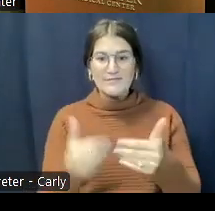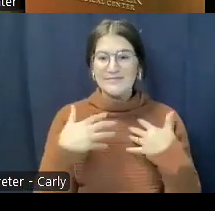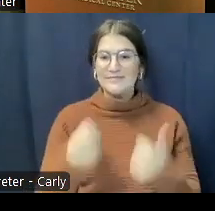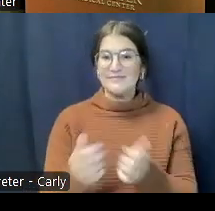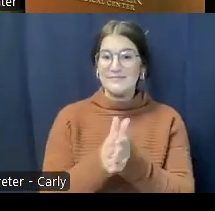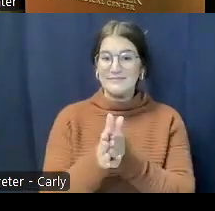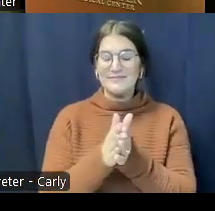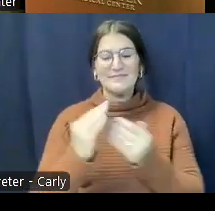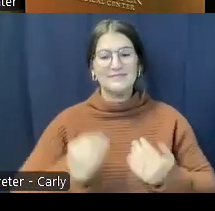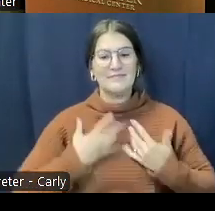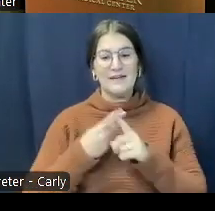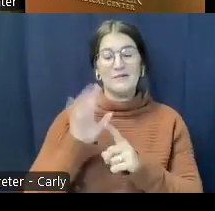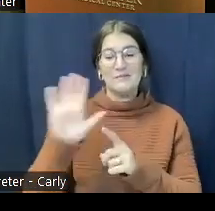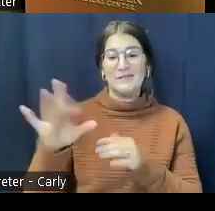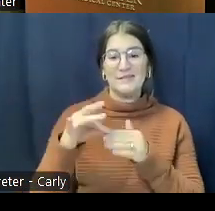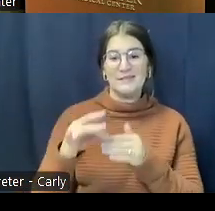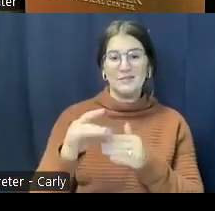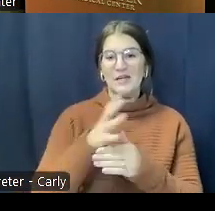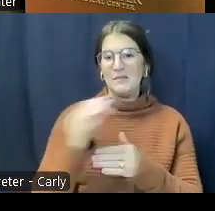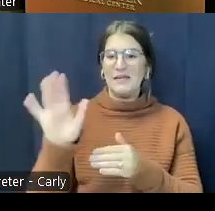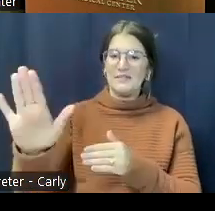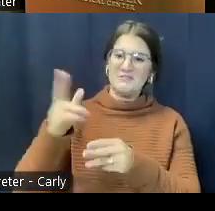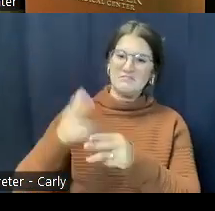inspired by Giuseppe's leadership and legacy.